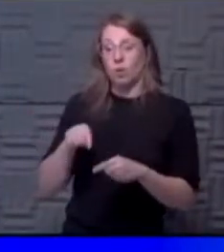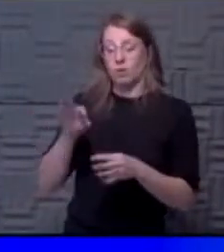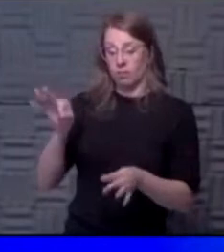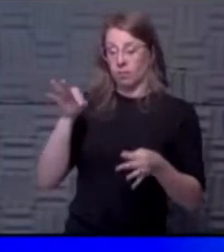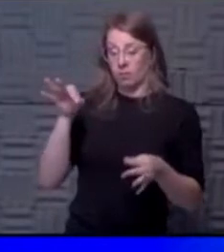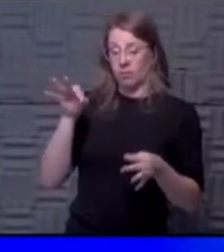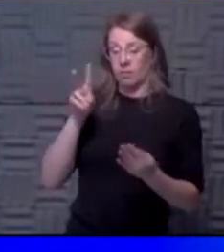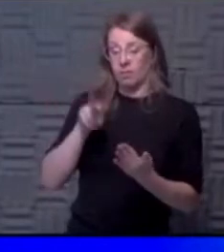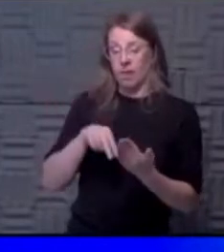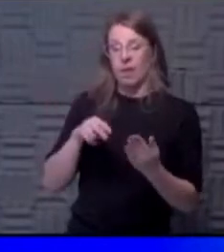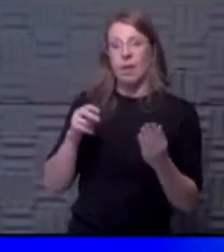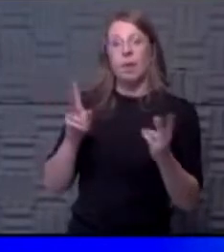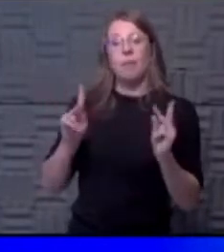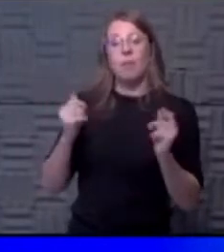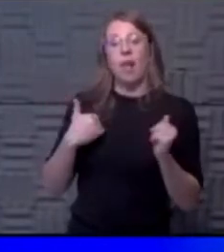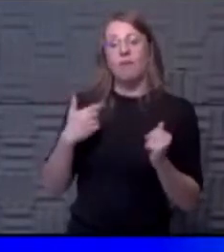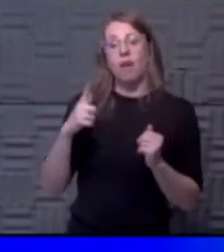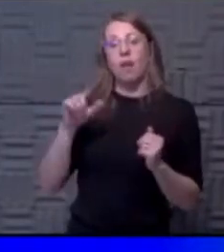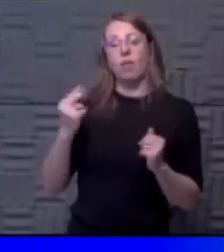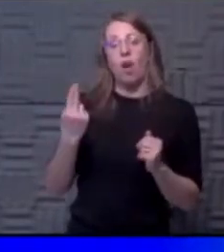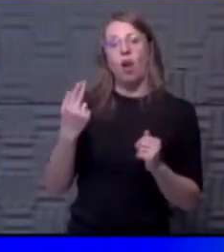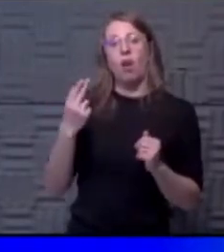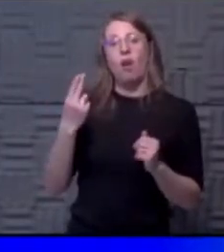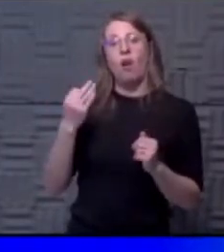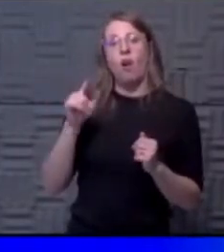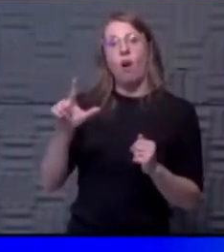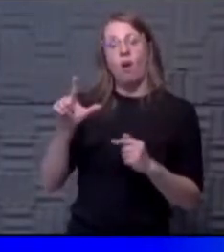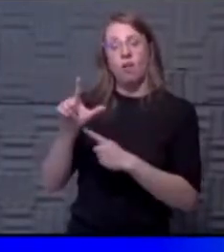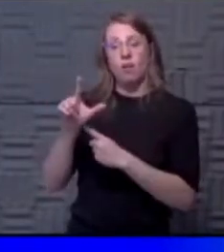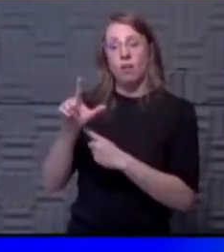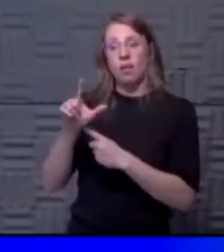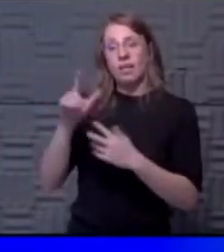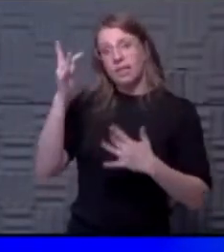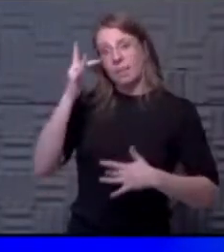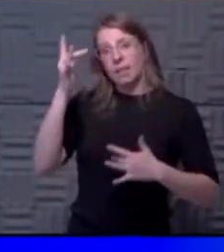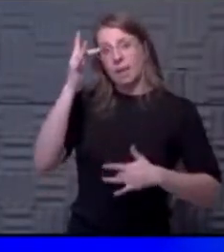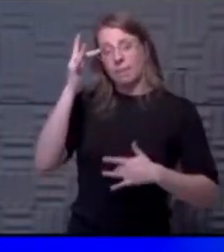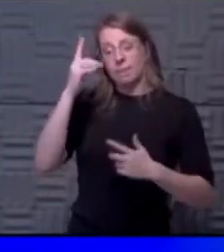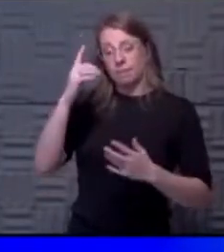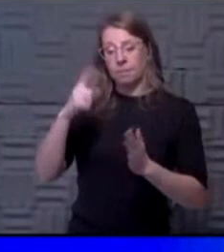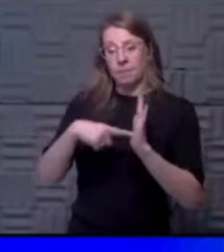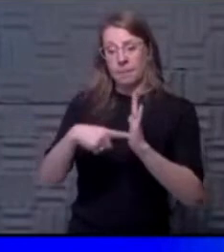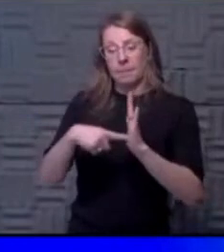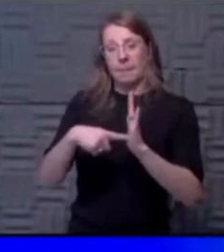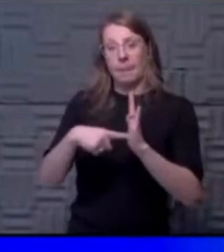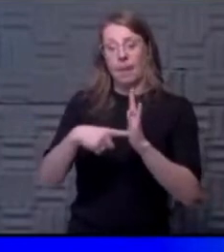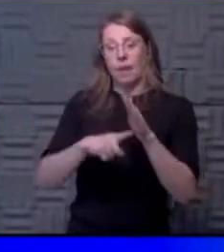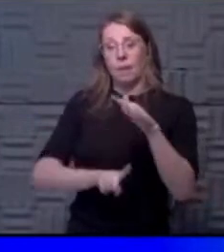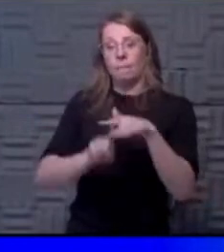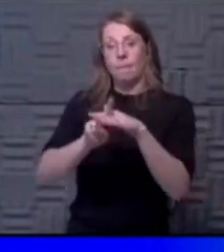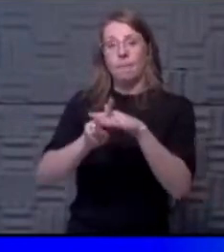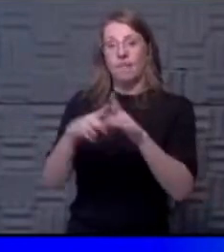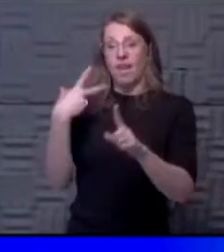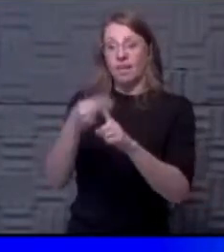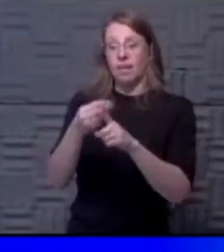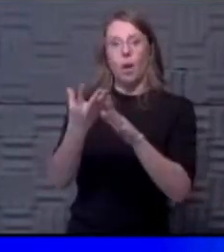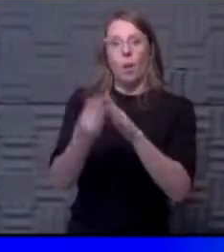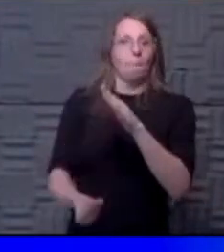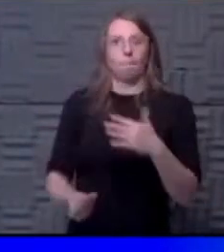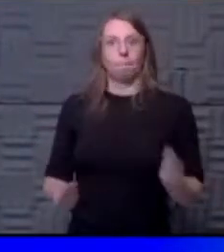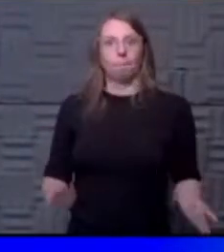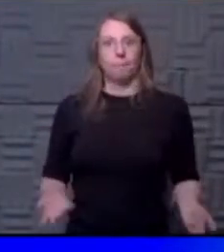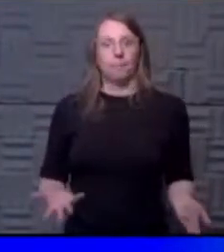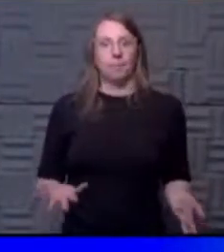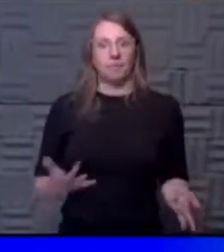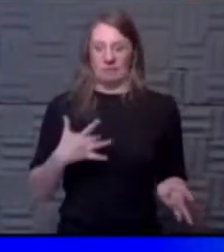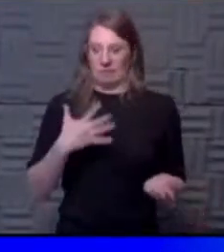have long haul symptoms and they get a vaccine and then they don't have those symptoms anymore. So there's just a lot of variability right now. All of